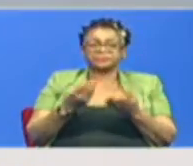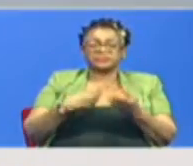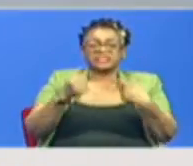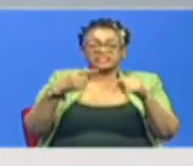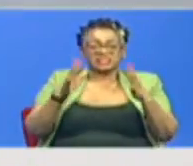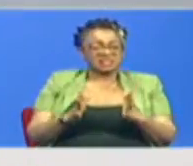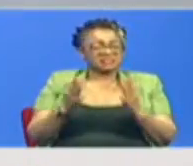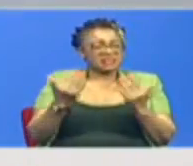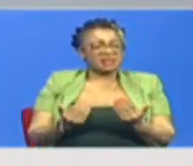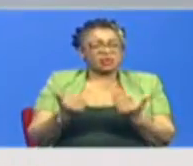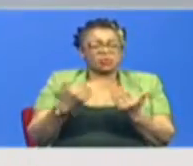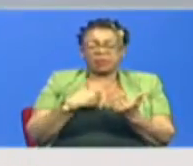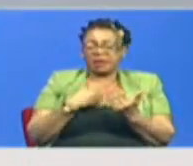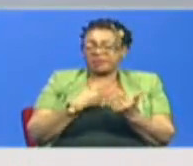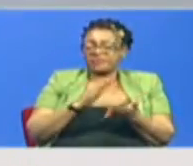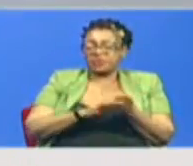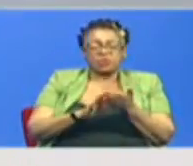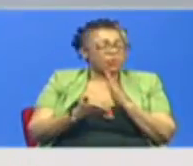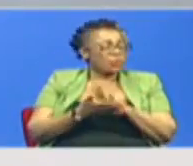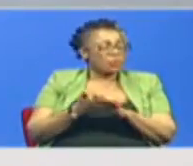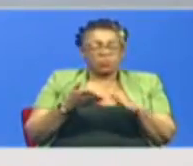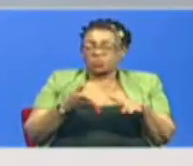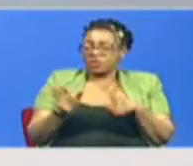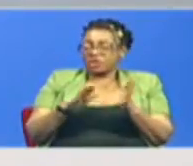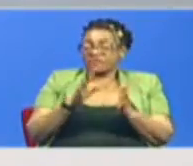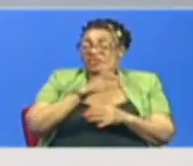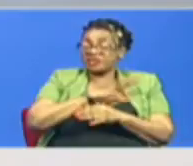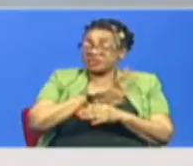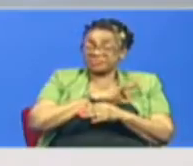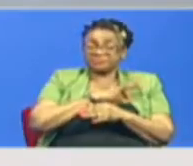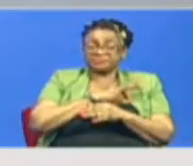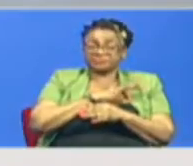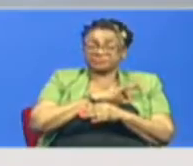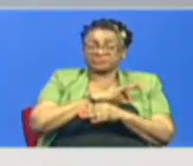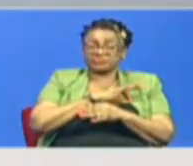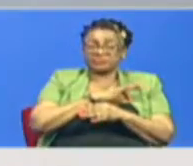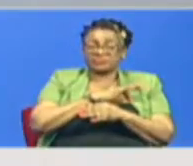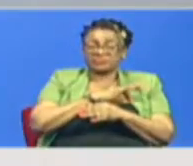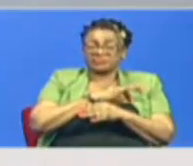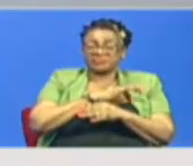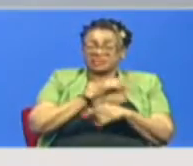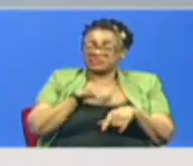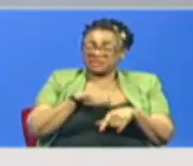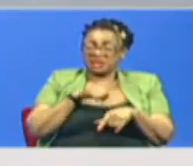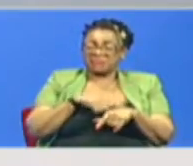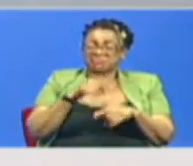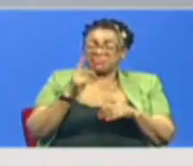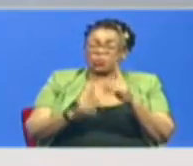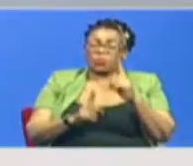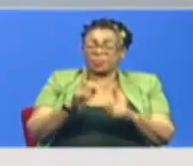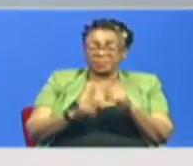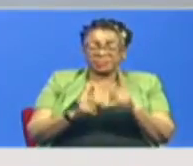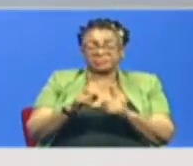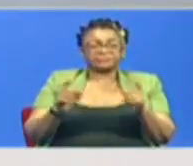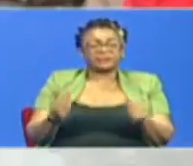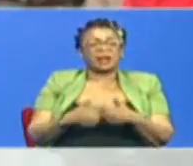left without a stable source of income just days after an inferno razed down part of the market.